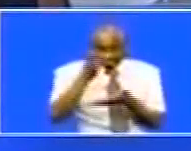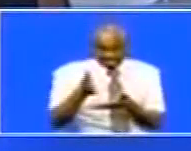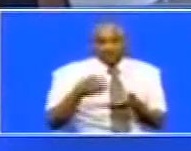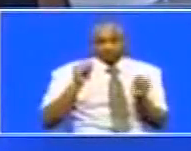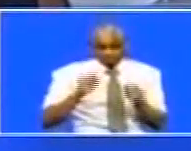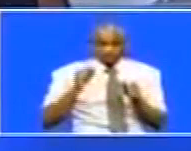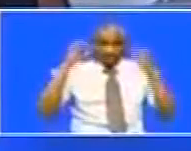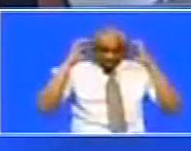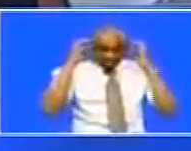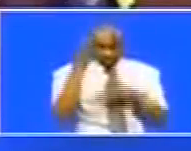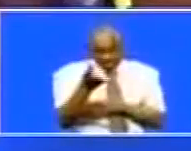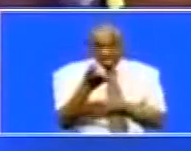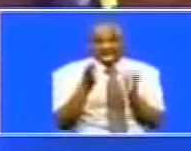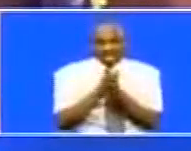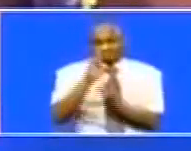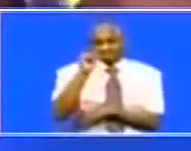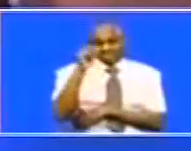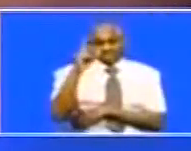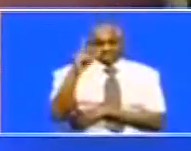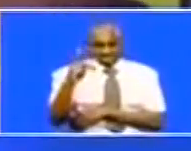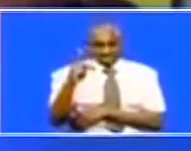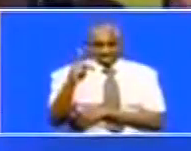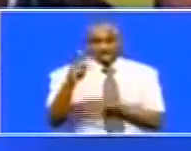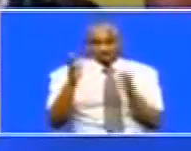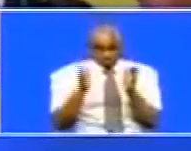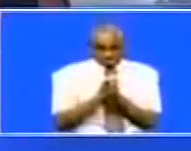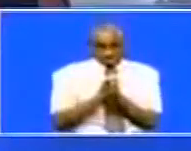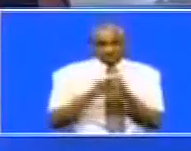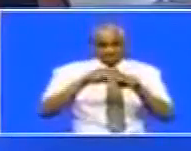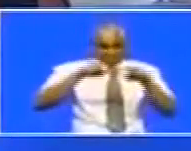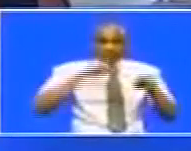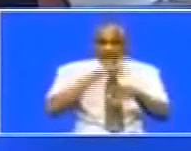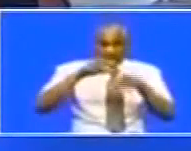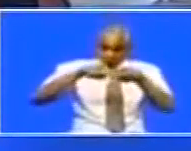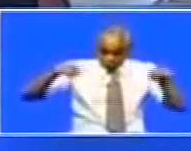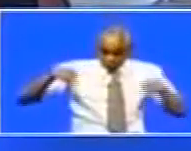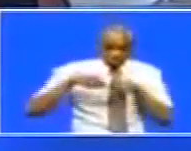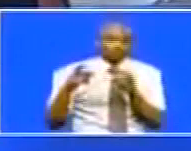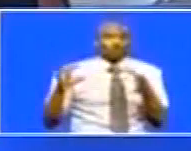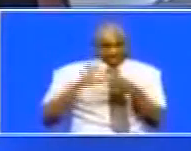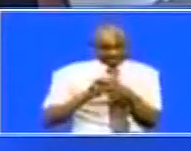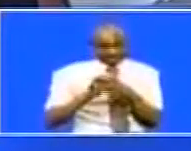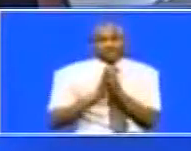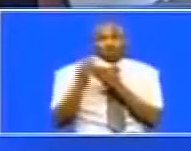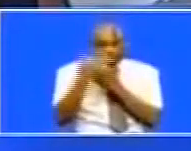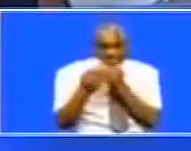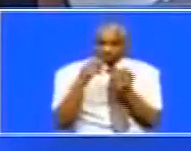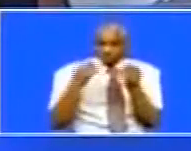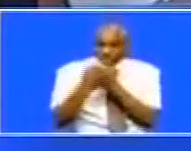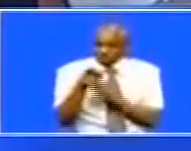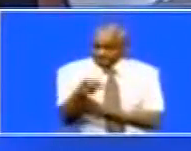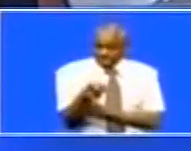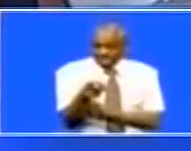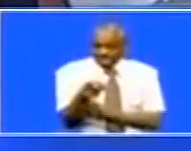custom headphones, a BRCK Pi, which provides the connectivity, the computing,